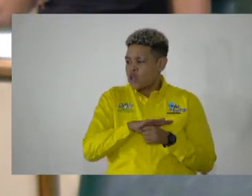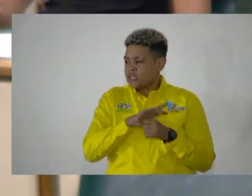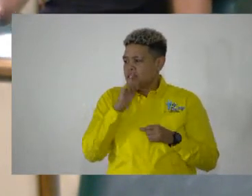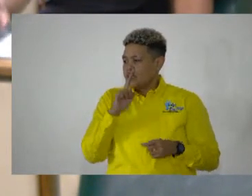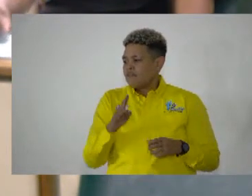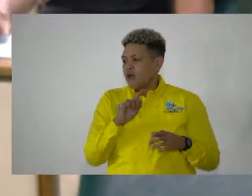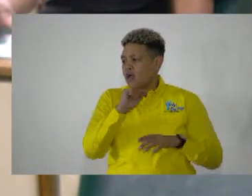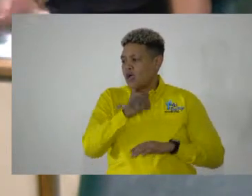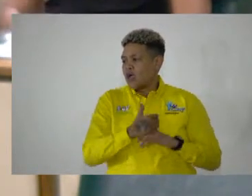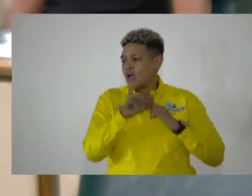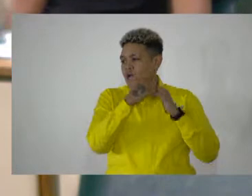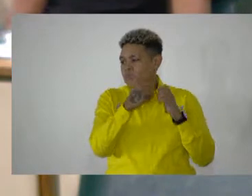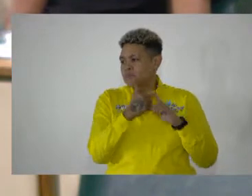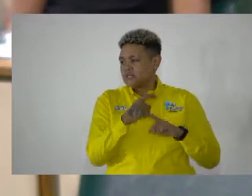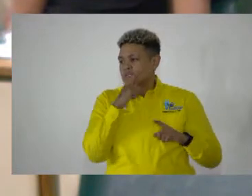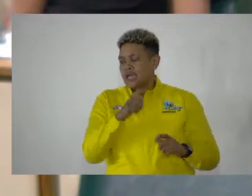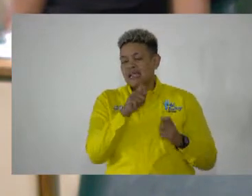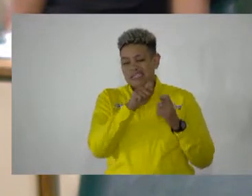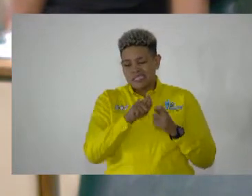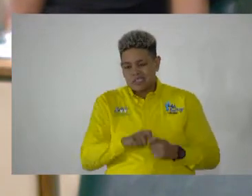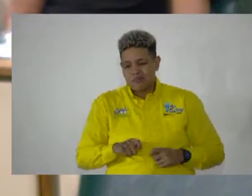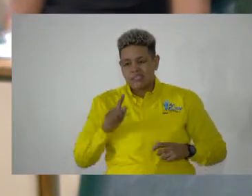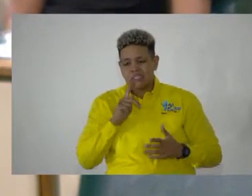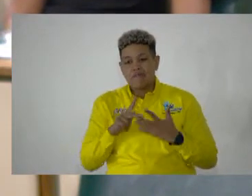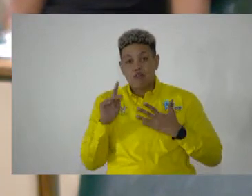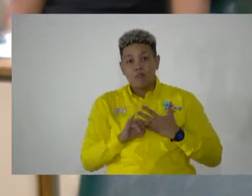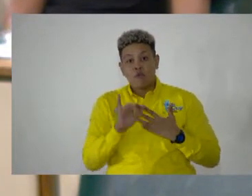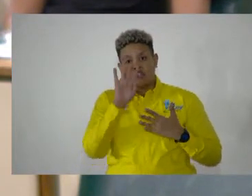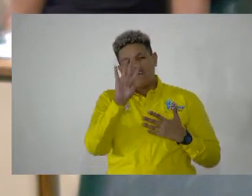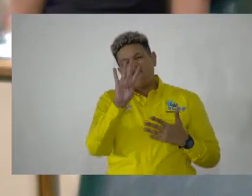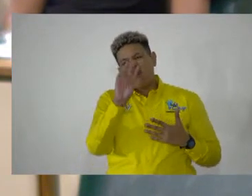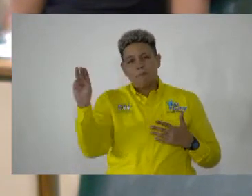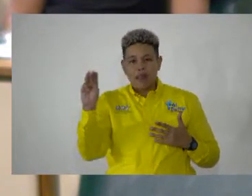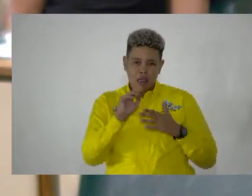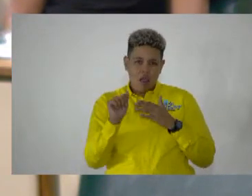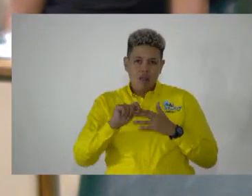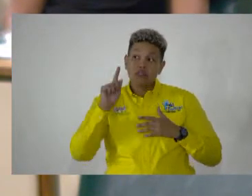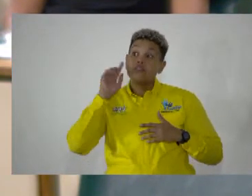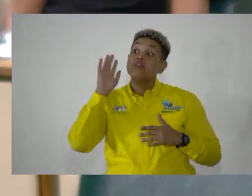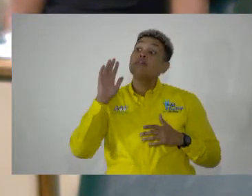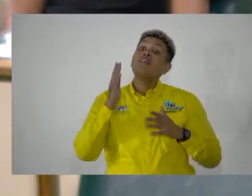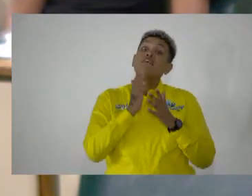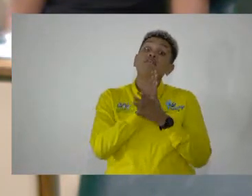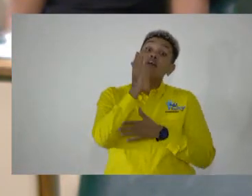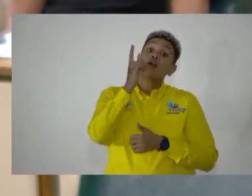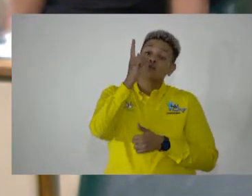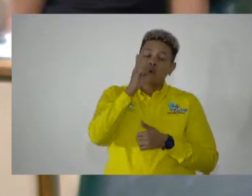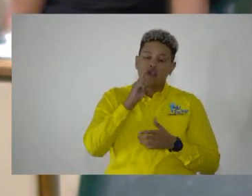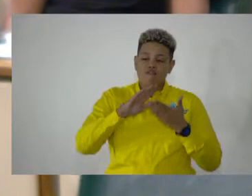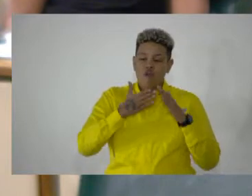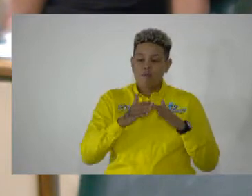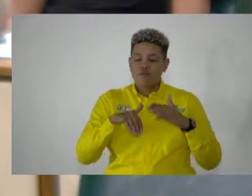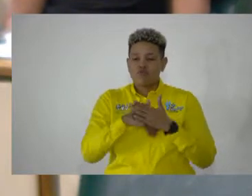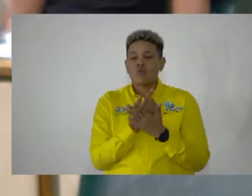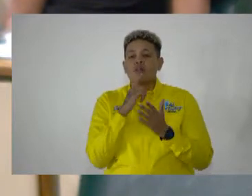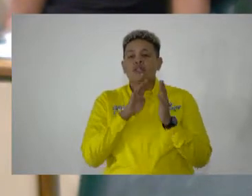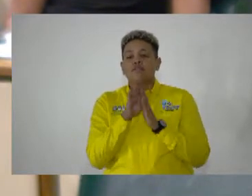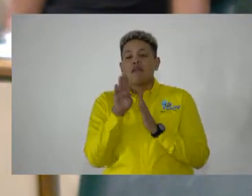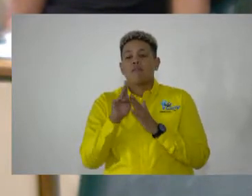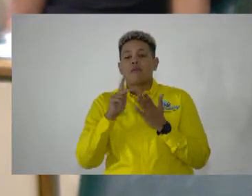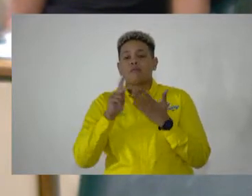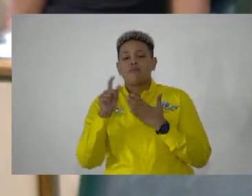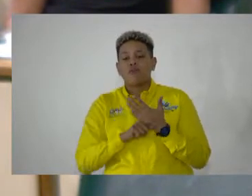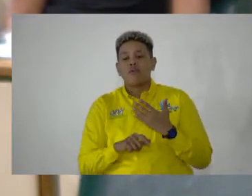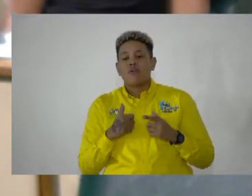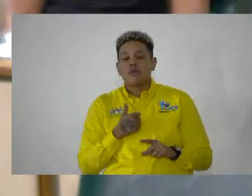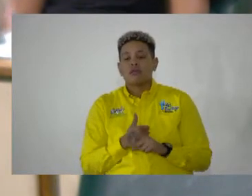the implementation of specific projects under Phase 1 of this urban renewal development program.